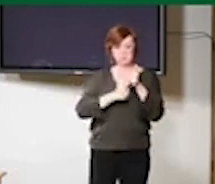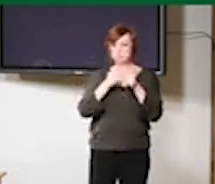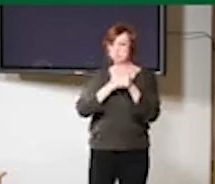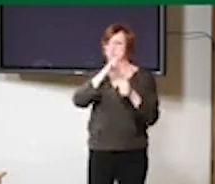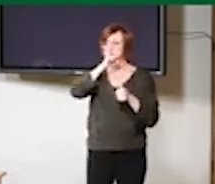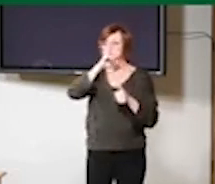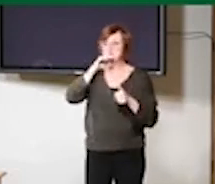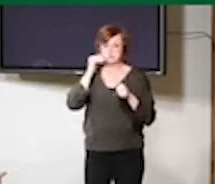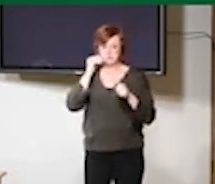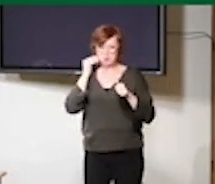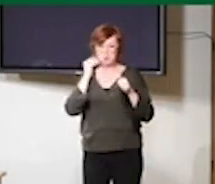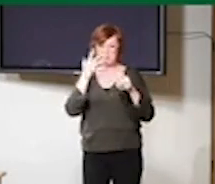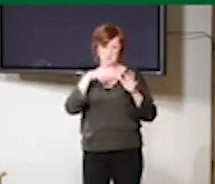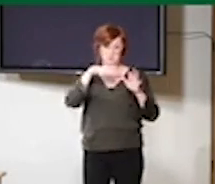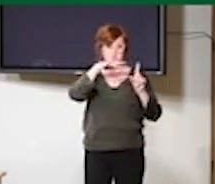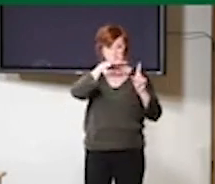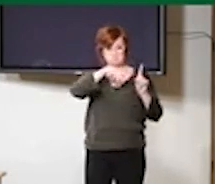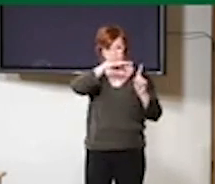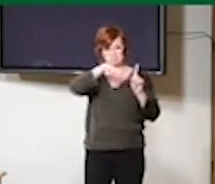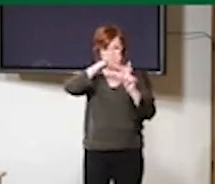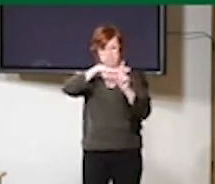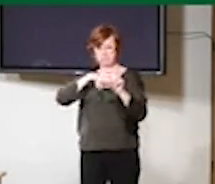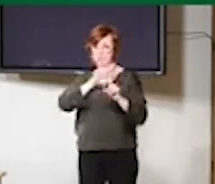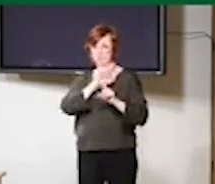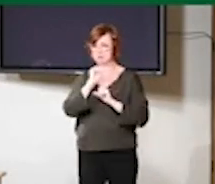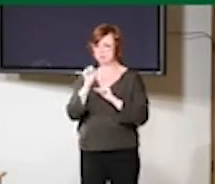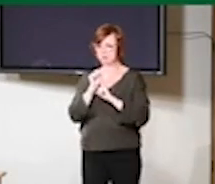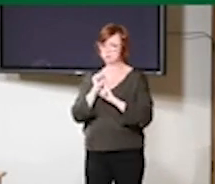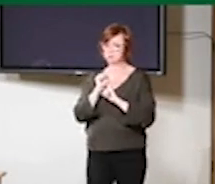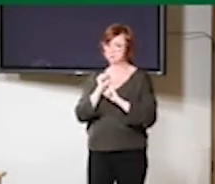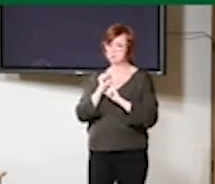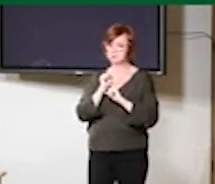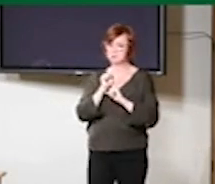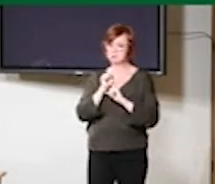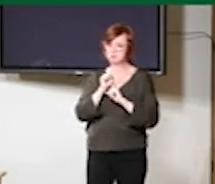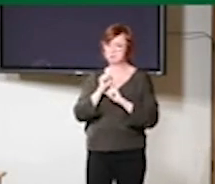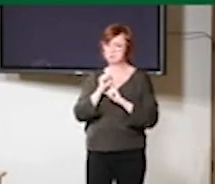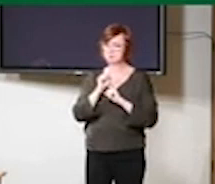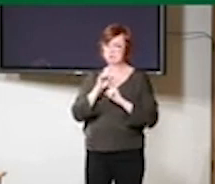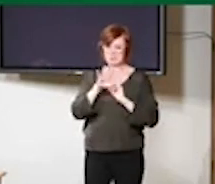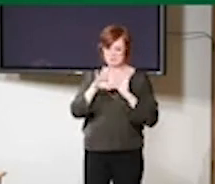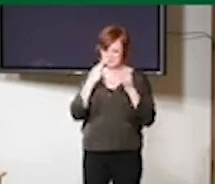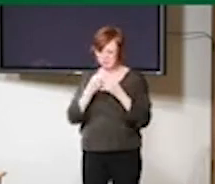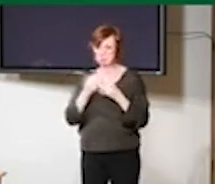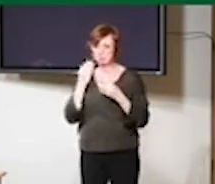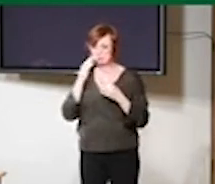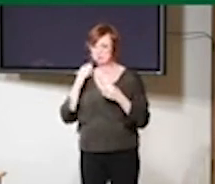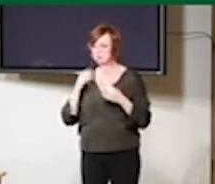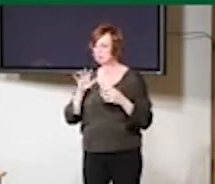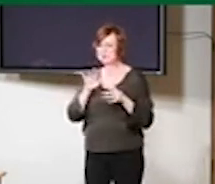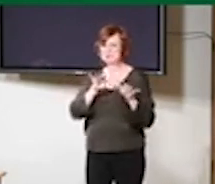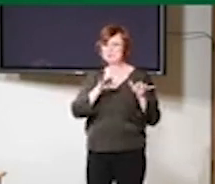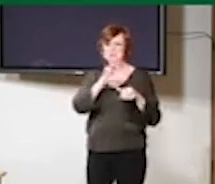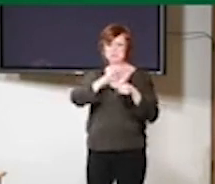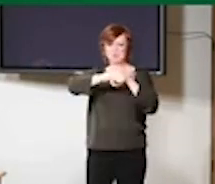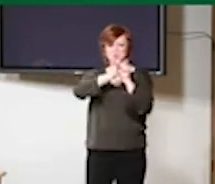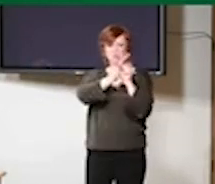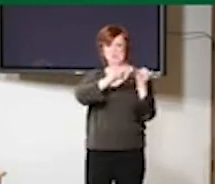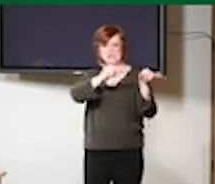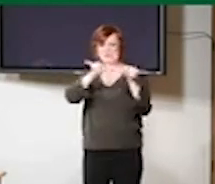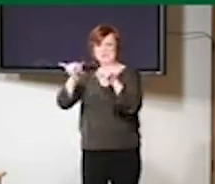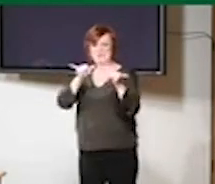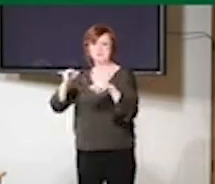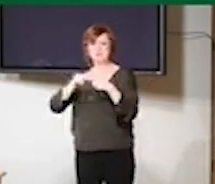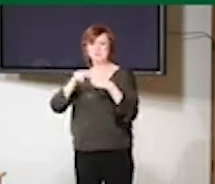and in that sense, COVID-19 is not unlike influenza, that whenever we get influenza outbreaks in long-term care facilities, and they happen